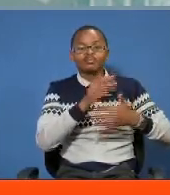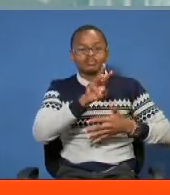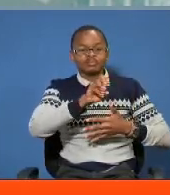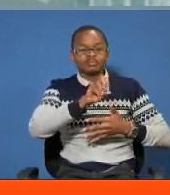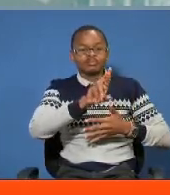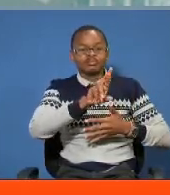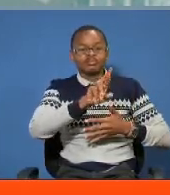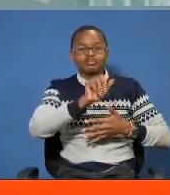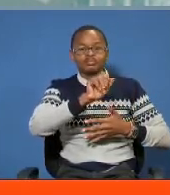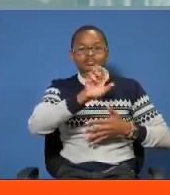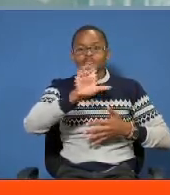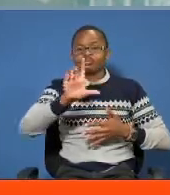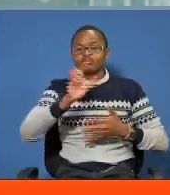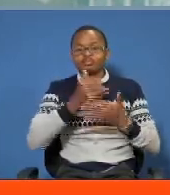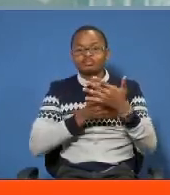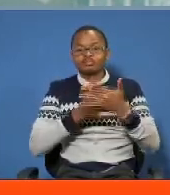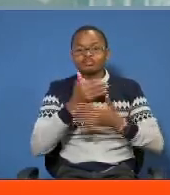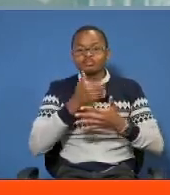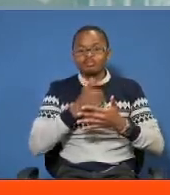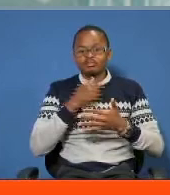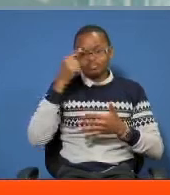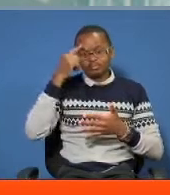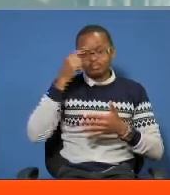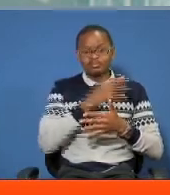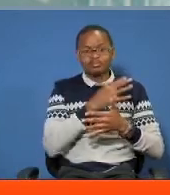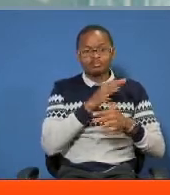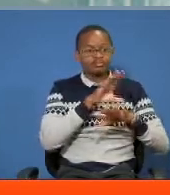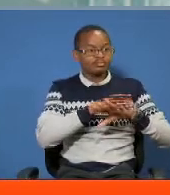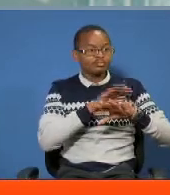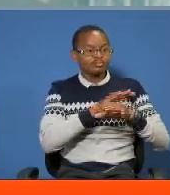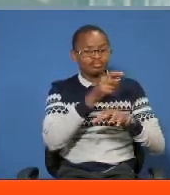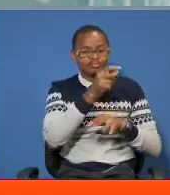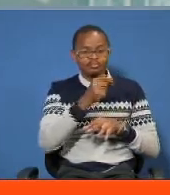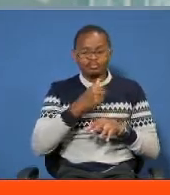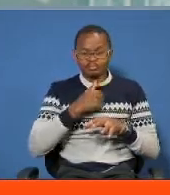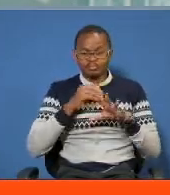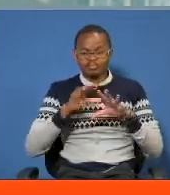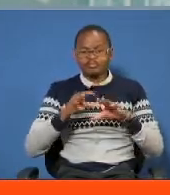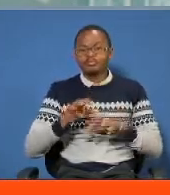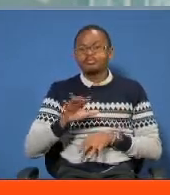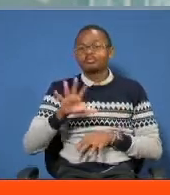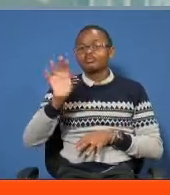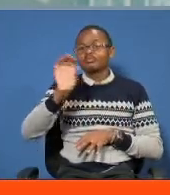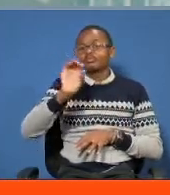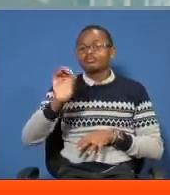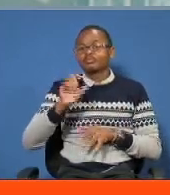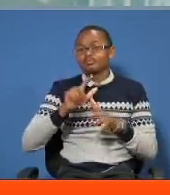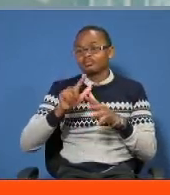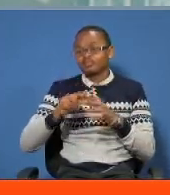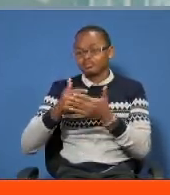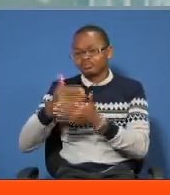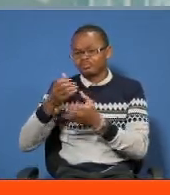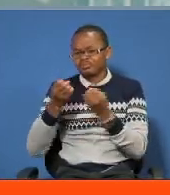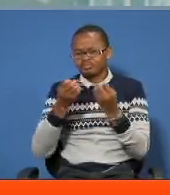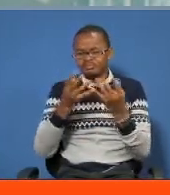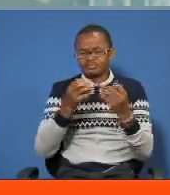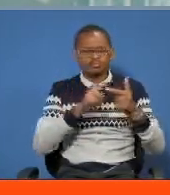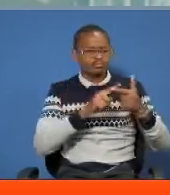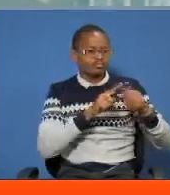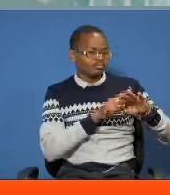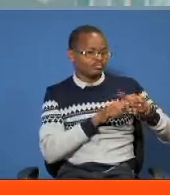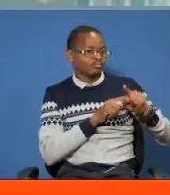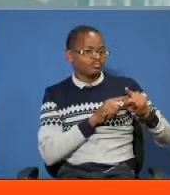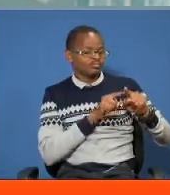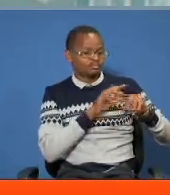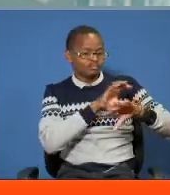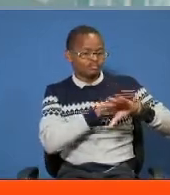business model. If I look for any investor, it's the business model. They're like, okay, I'm going to put so much money, maybe I'll take 5% equity, and you're going to sell so many of